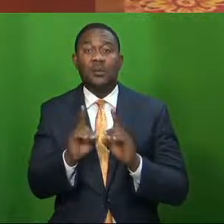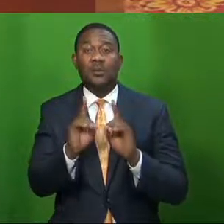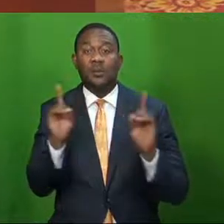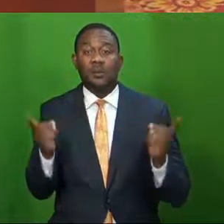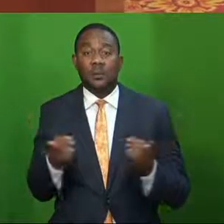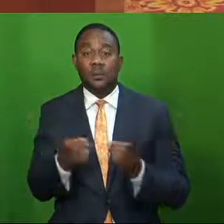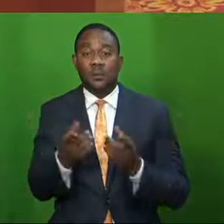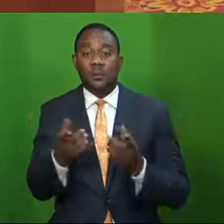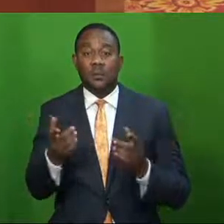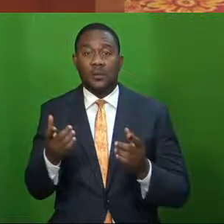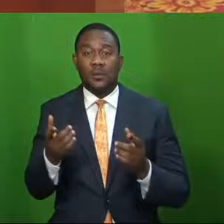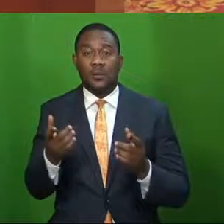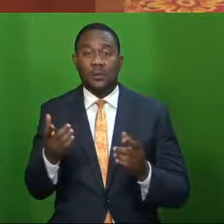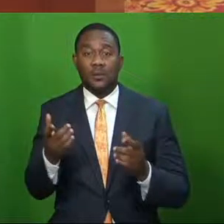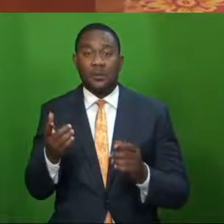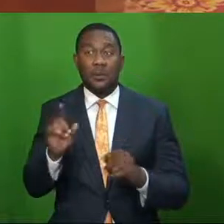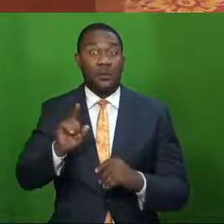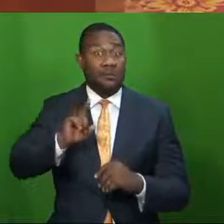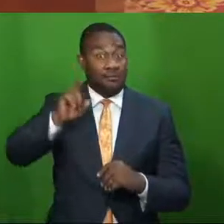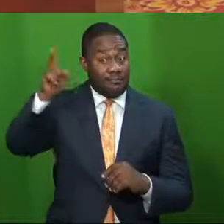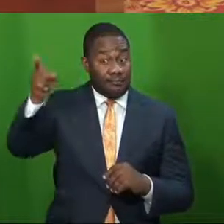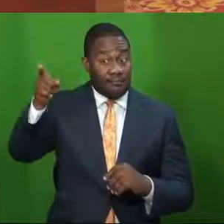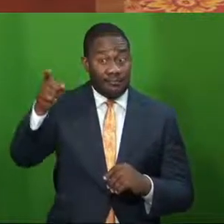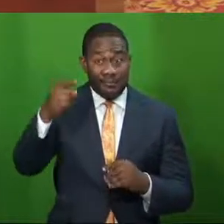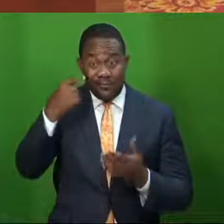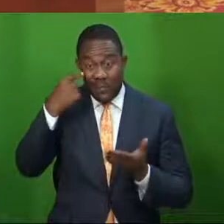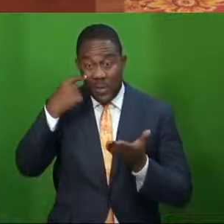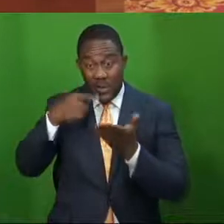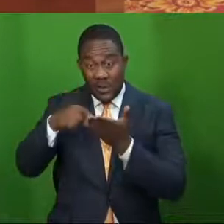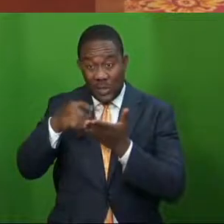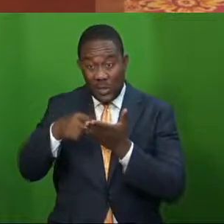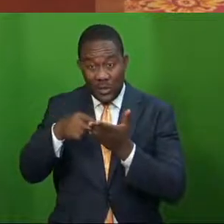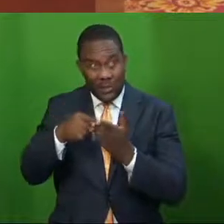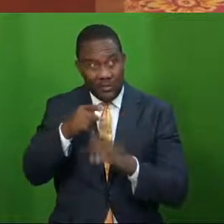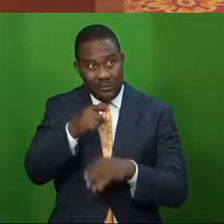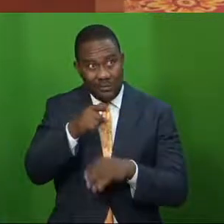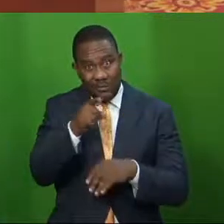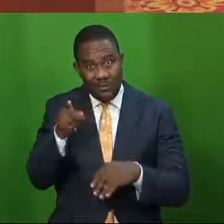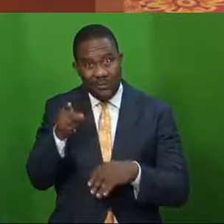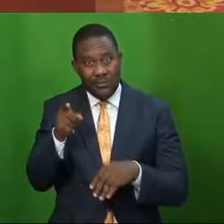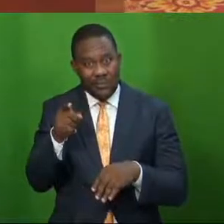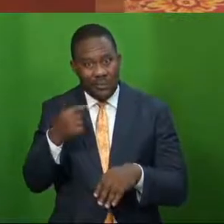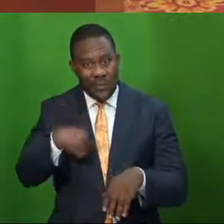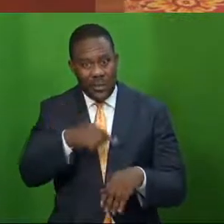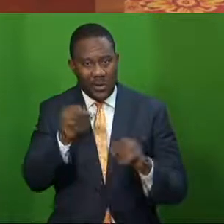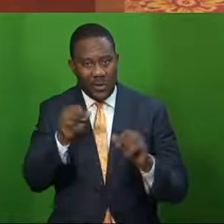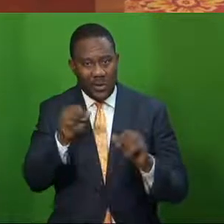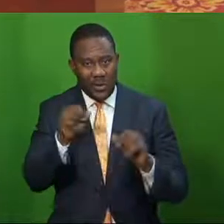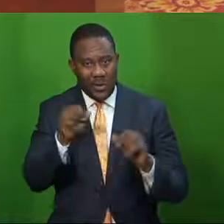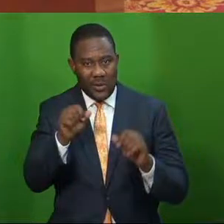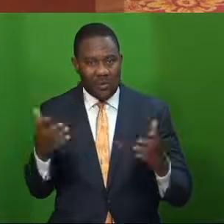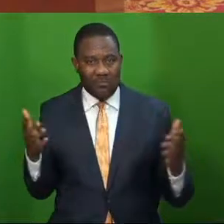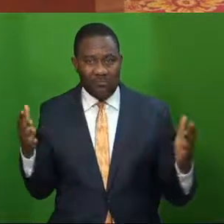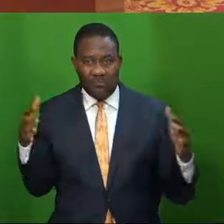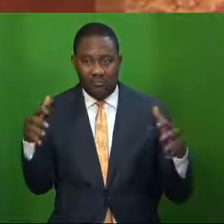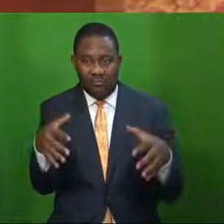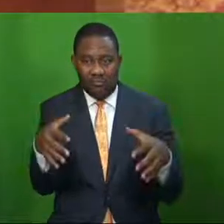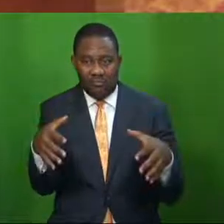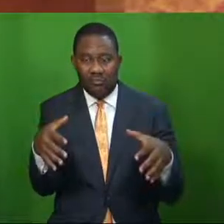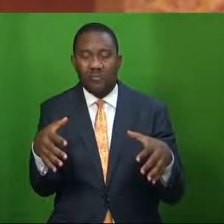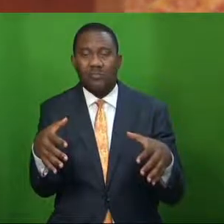ahead of time and inspect the facilities there, so that all of us are not going to be at